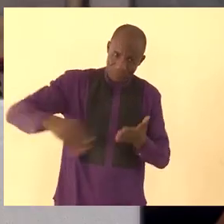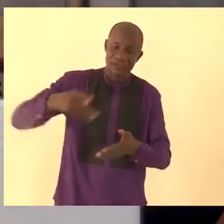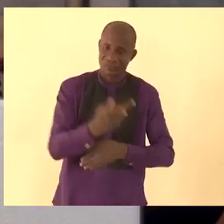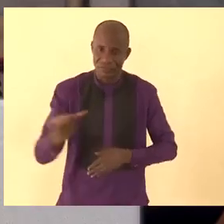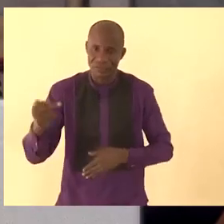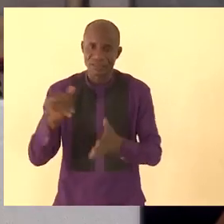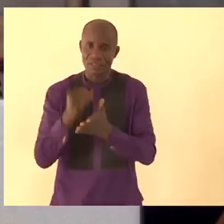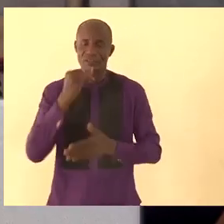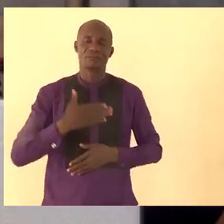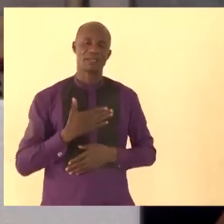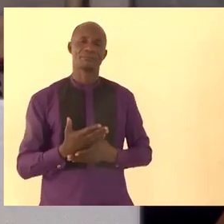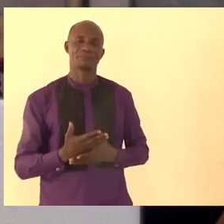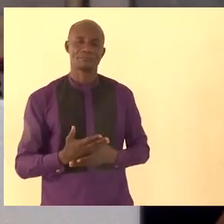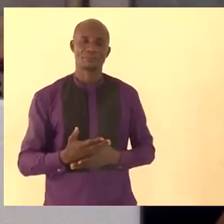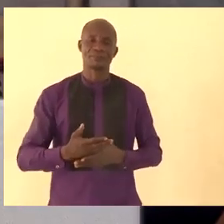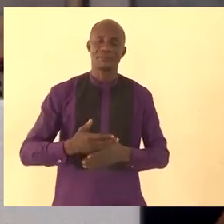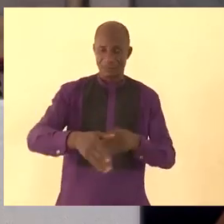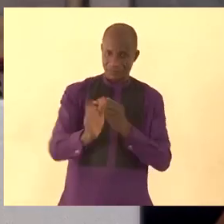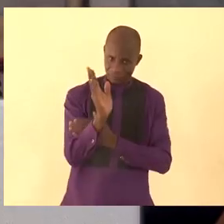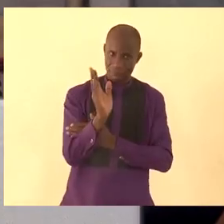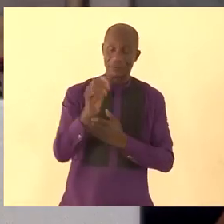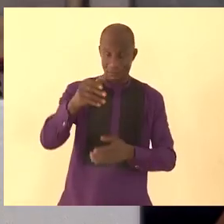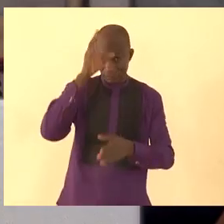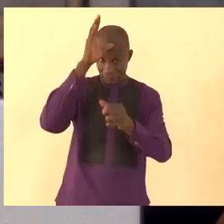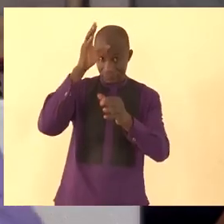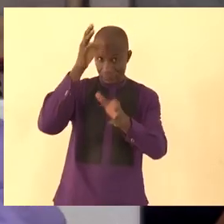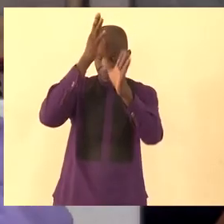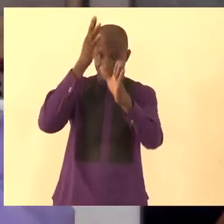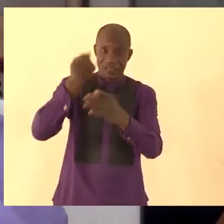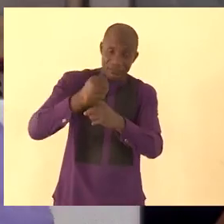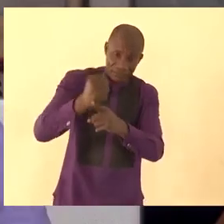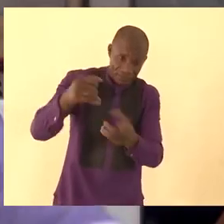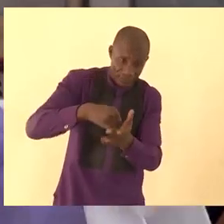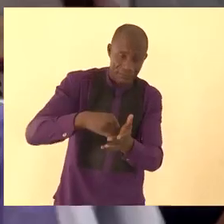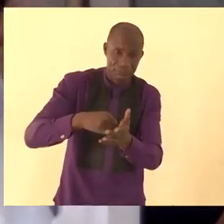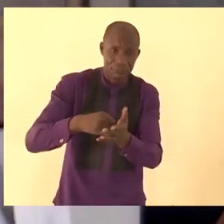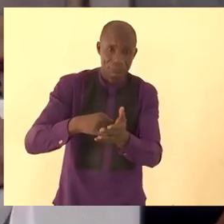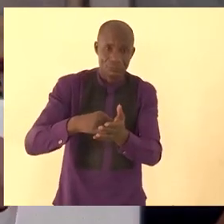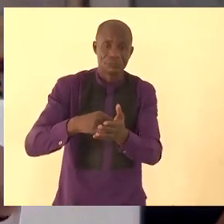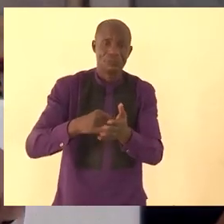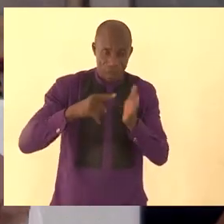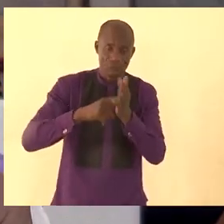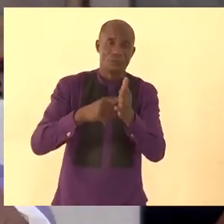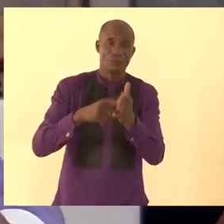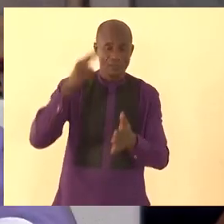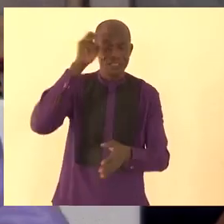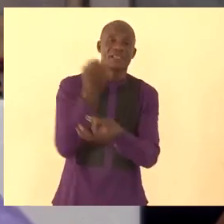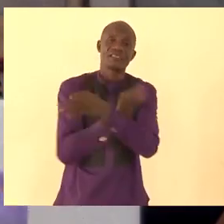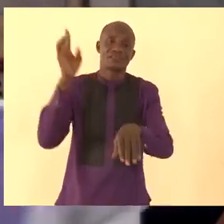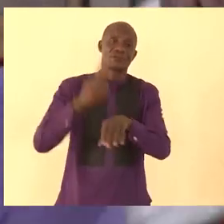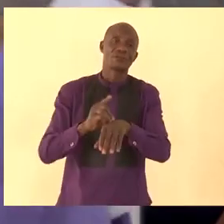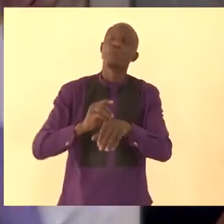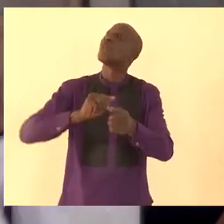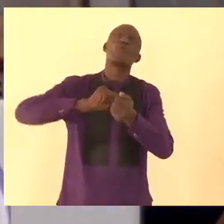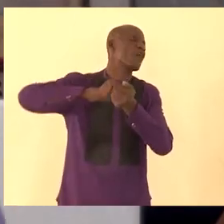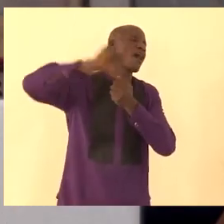me. The father wasn't happy, but the father shared the property, gave him his own. And then he expressed his freedom, instant gratification. Went